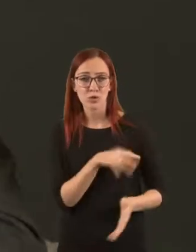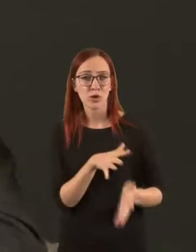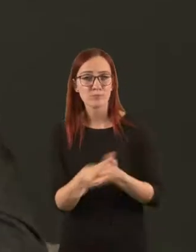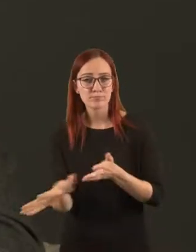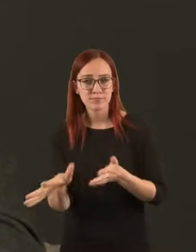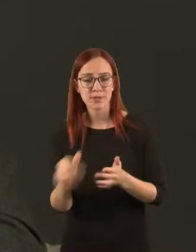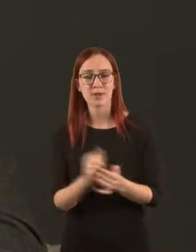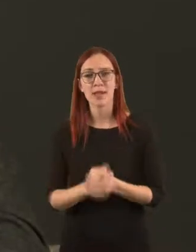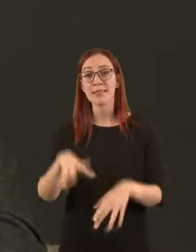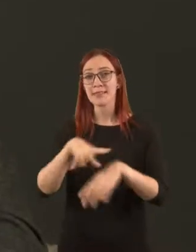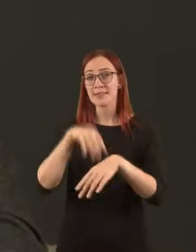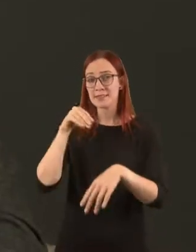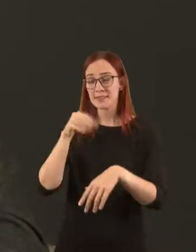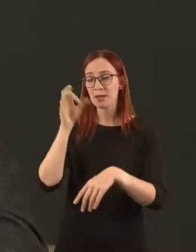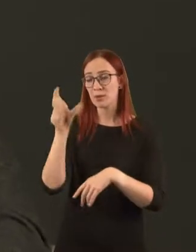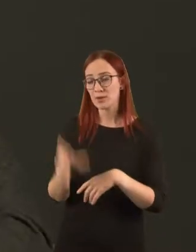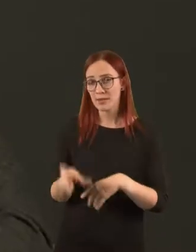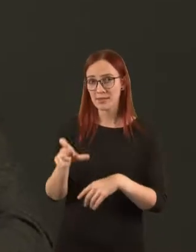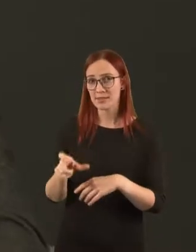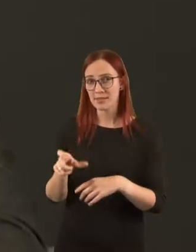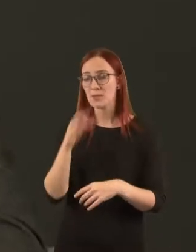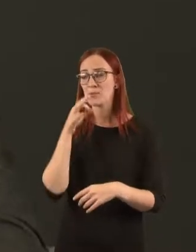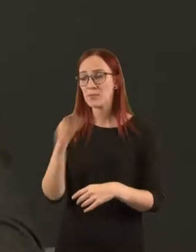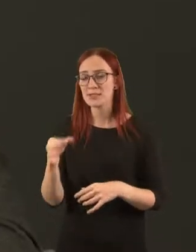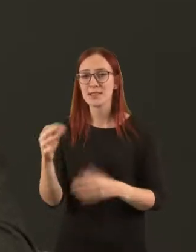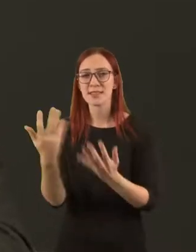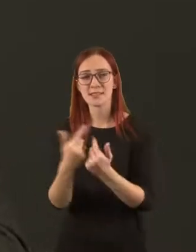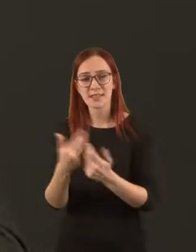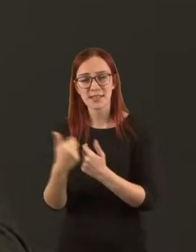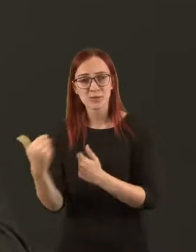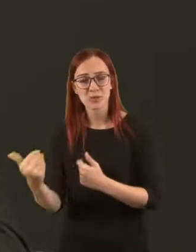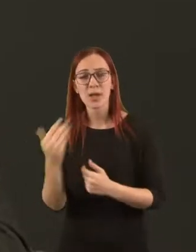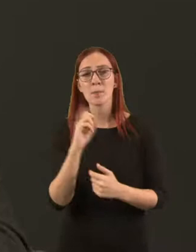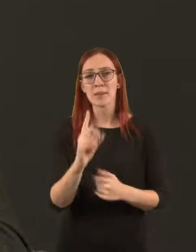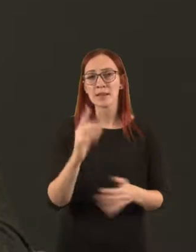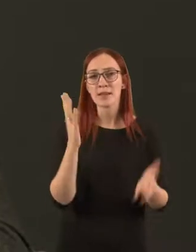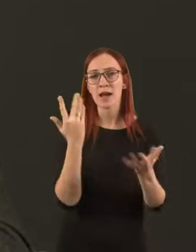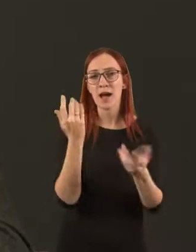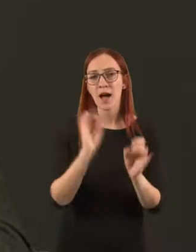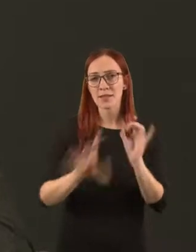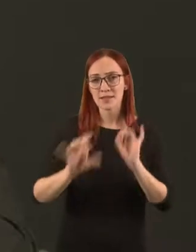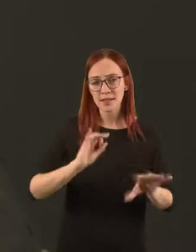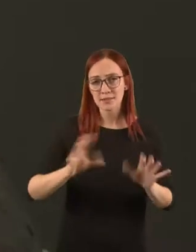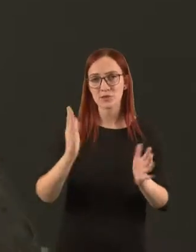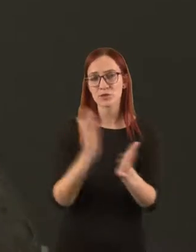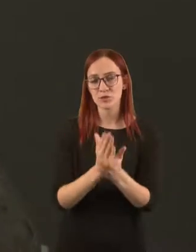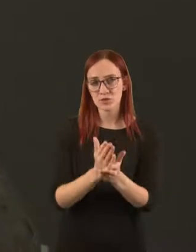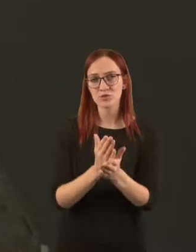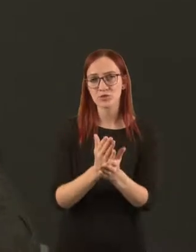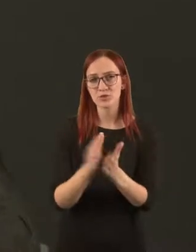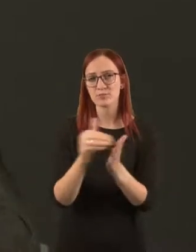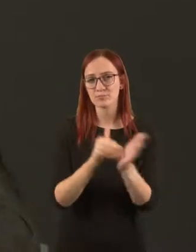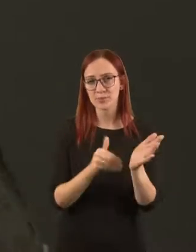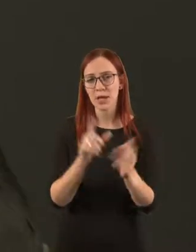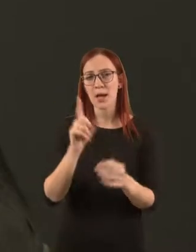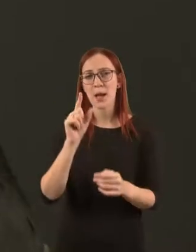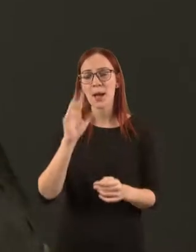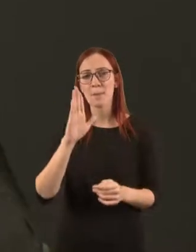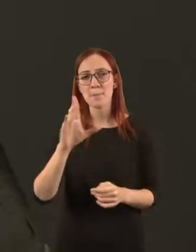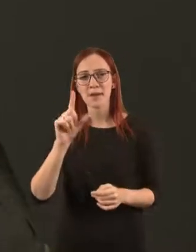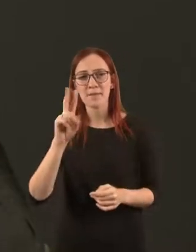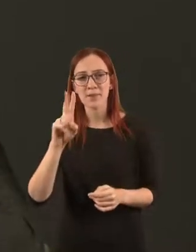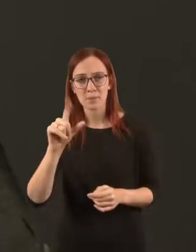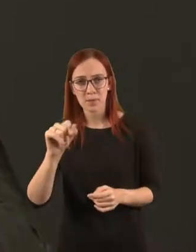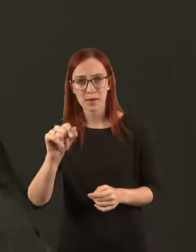Yes, I would like to say a few words about tax collection and using tax income. The